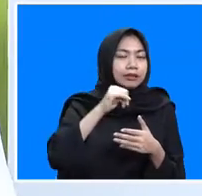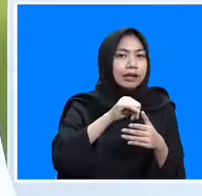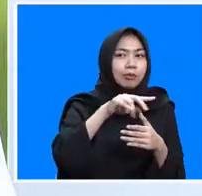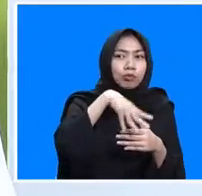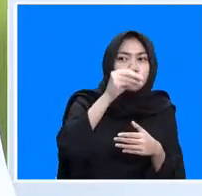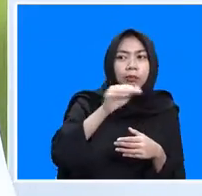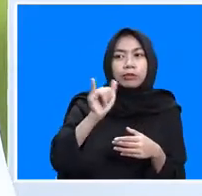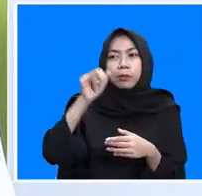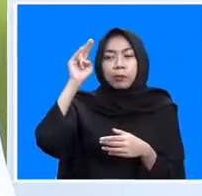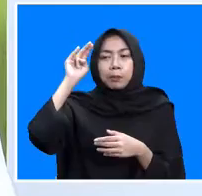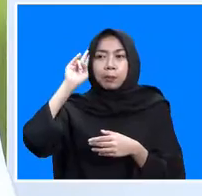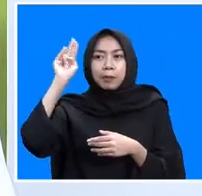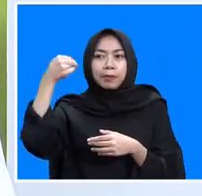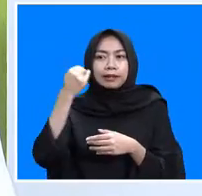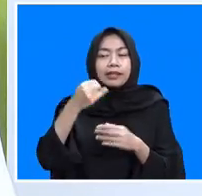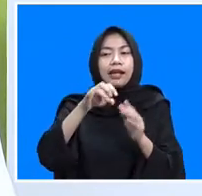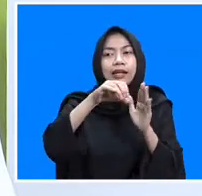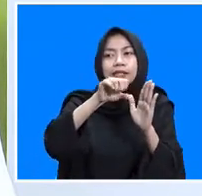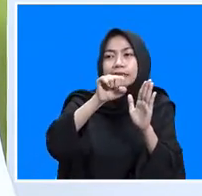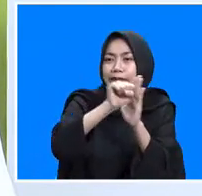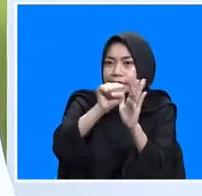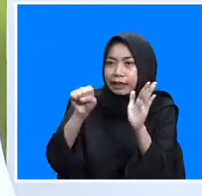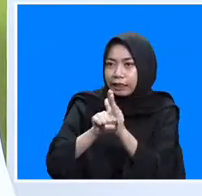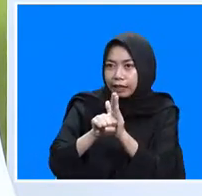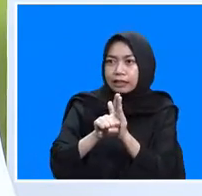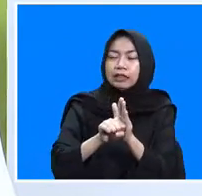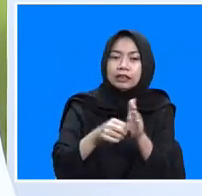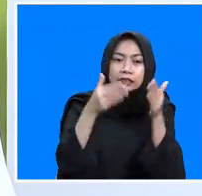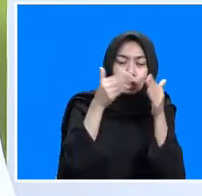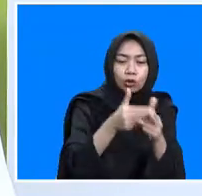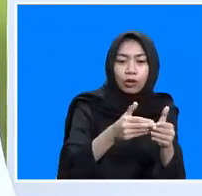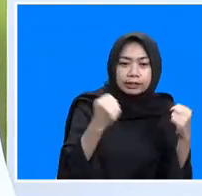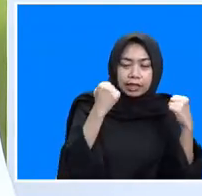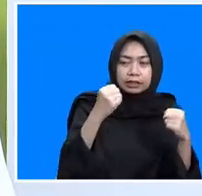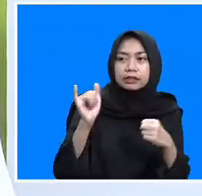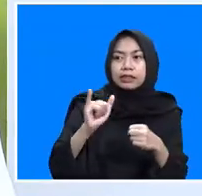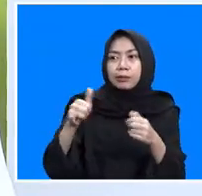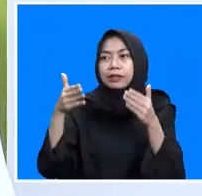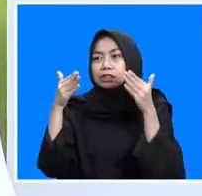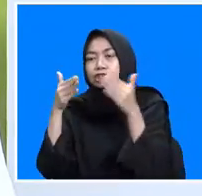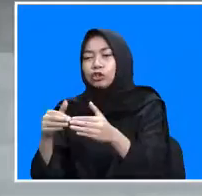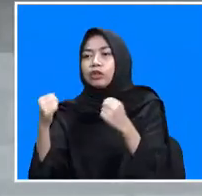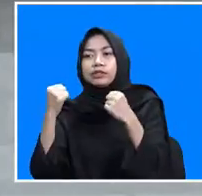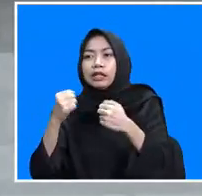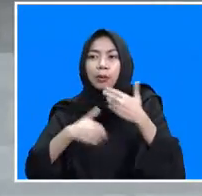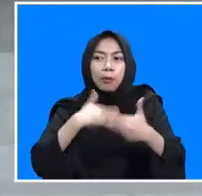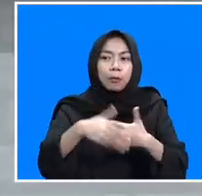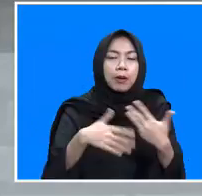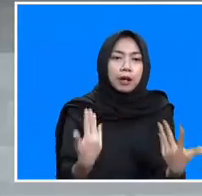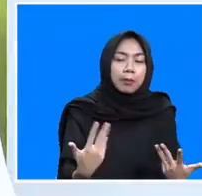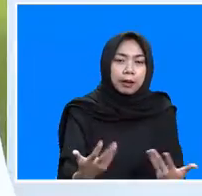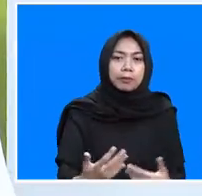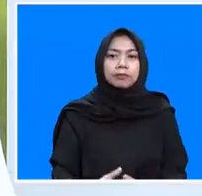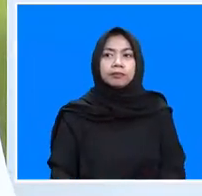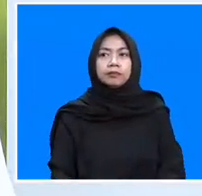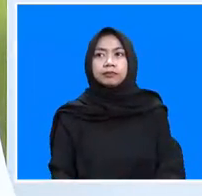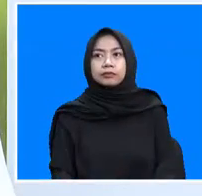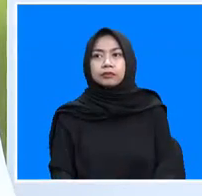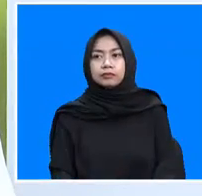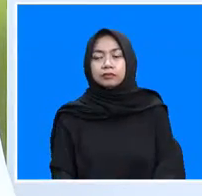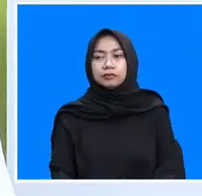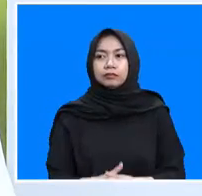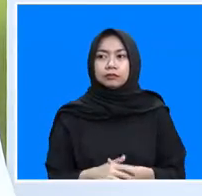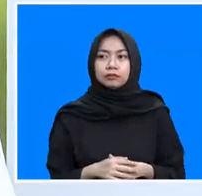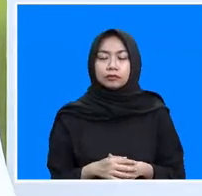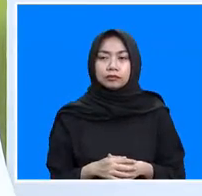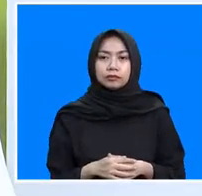So under the federated system, the health is also actually run by states. So that actually worked out quite well